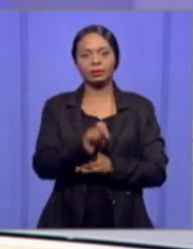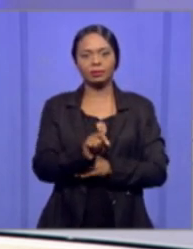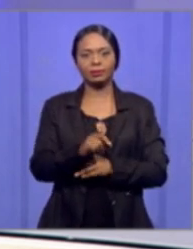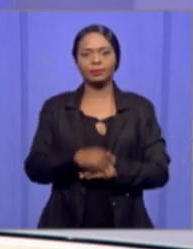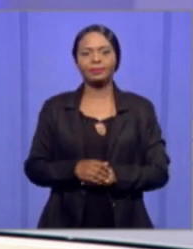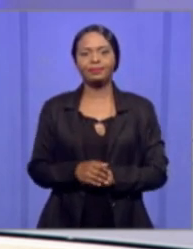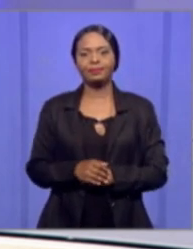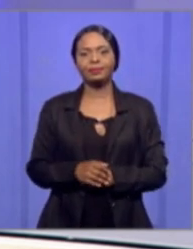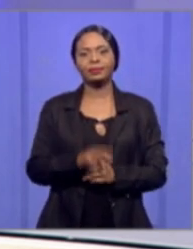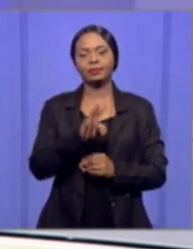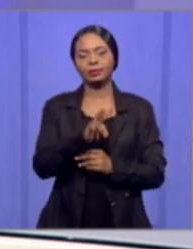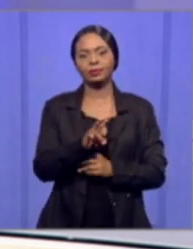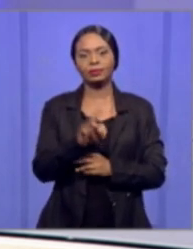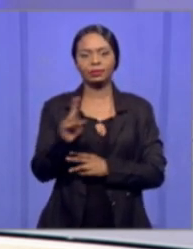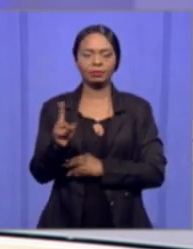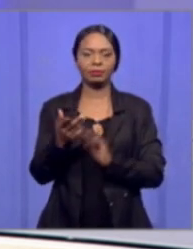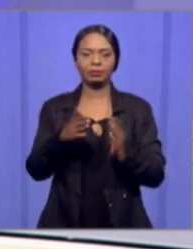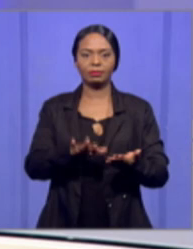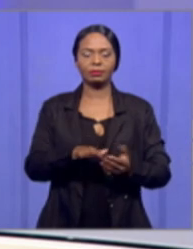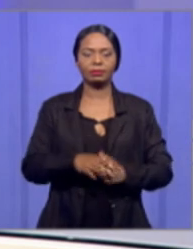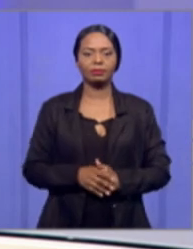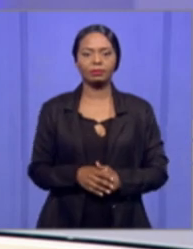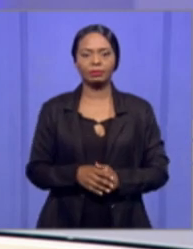le 20 le bongwe.